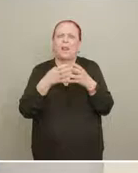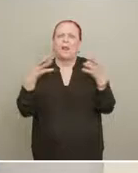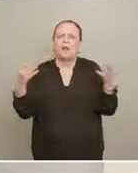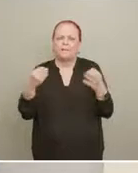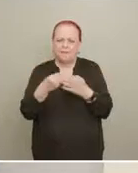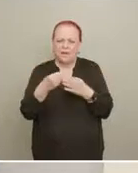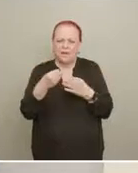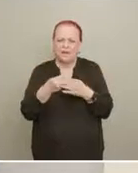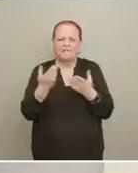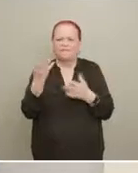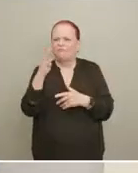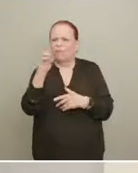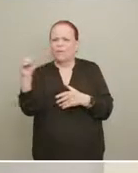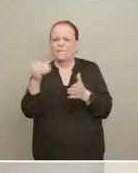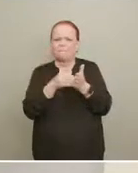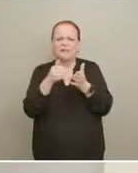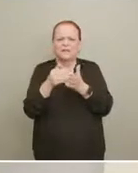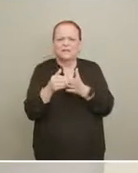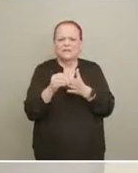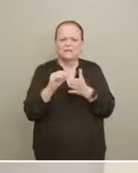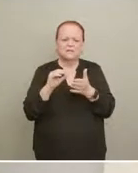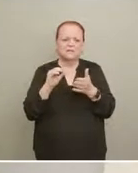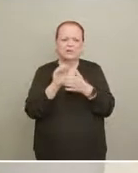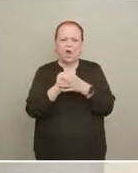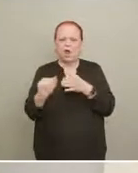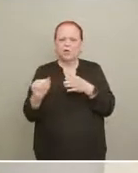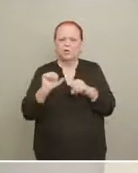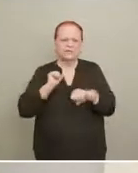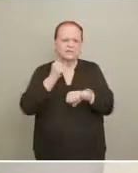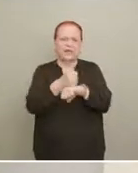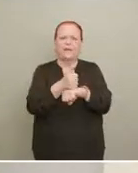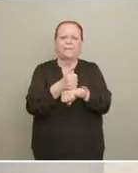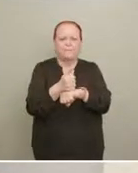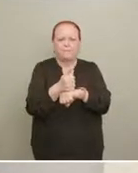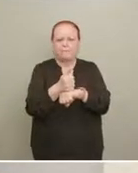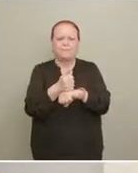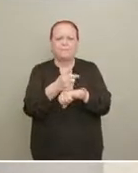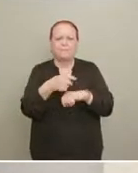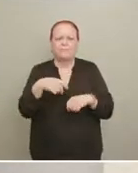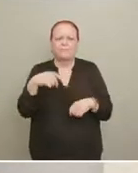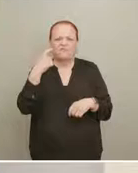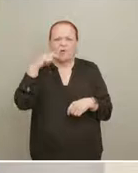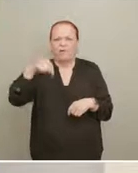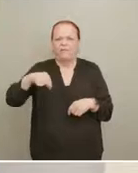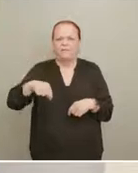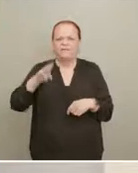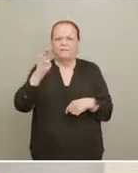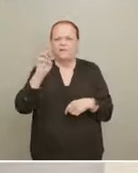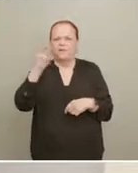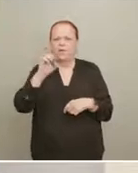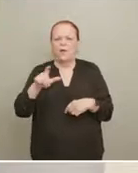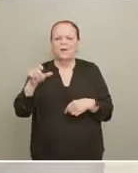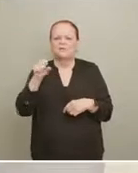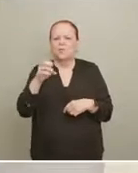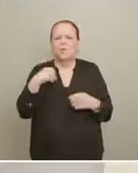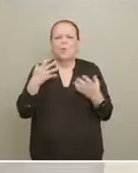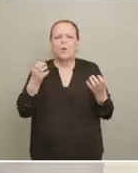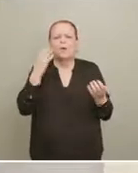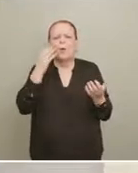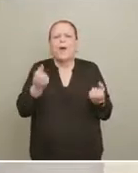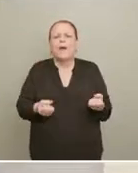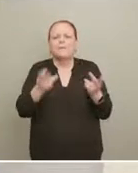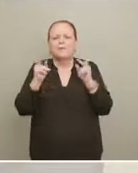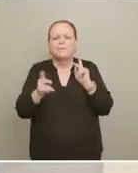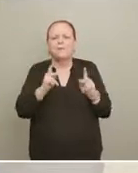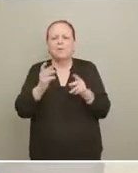for the second campus. We're interested in some numbers on the results and then the outcomes so far. How many people have been treated thus